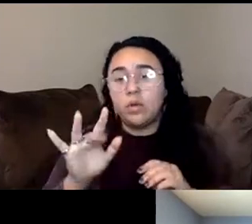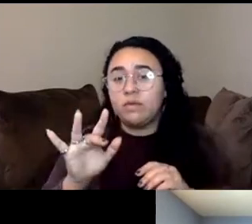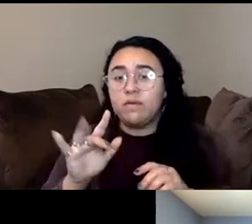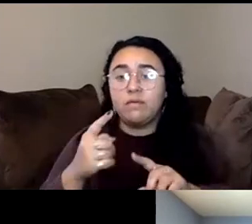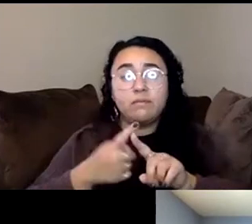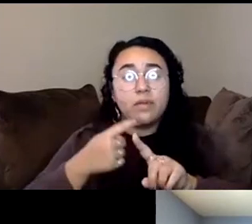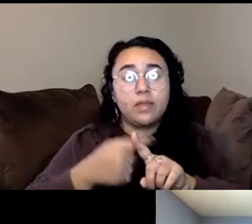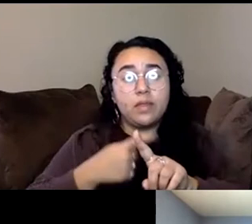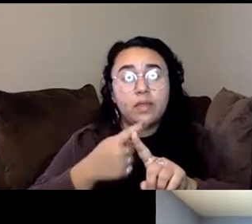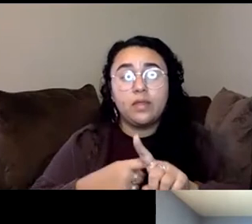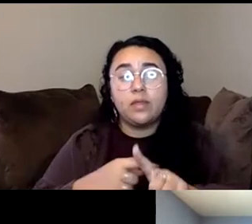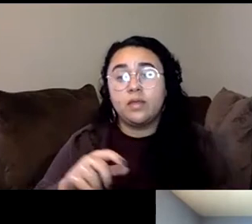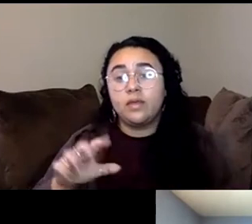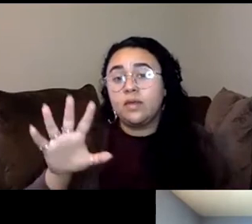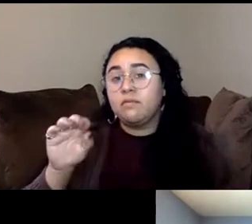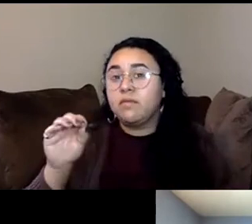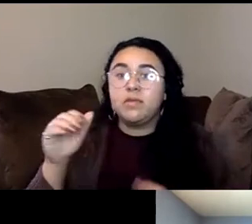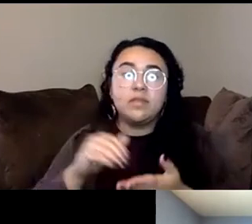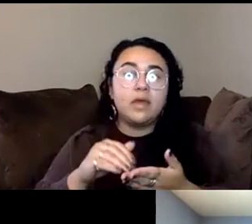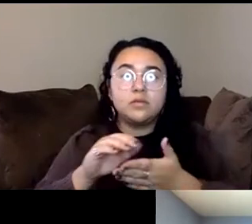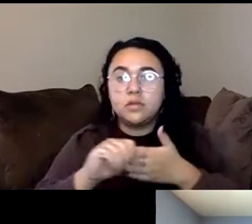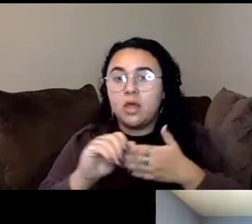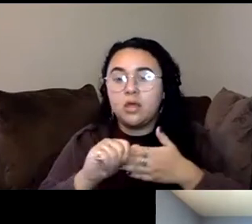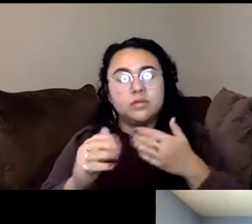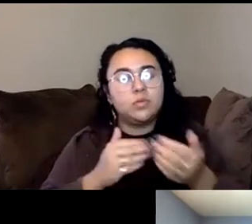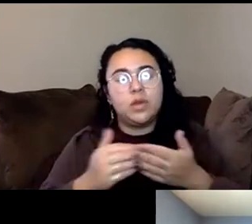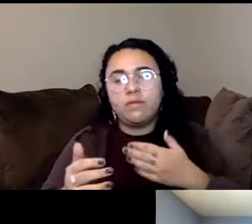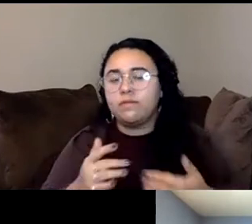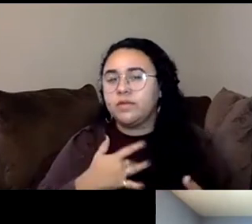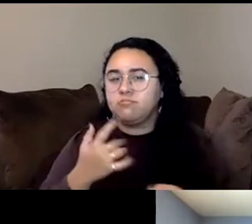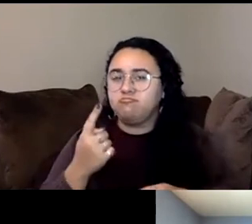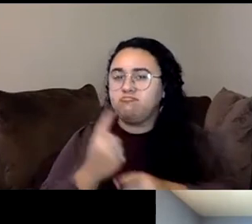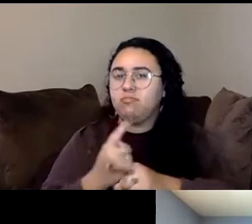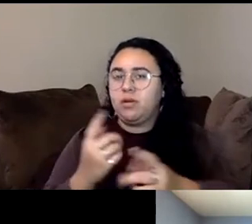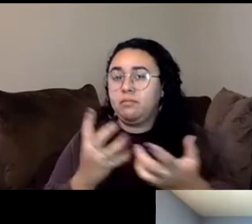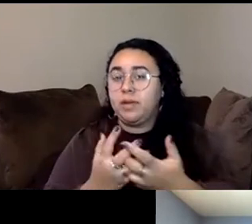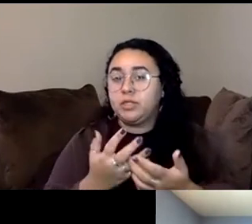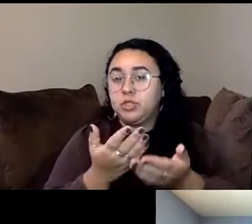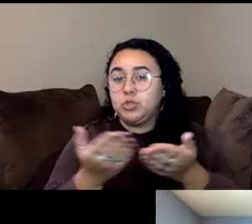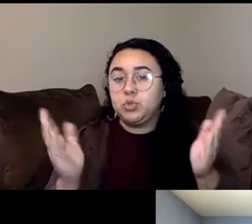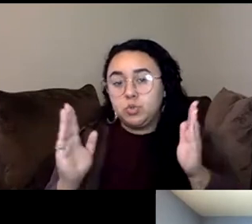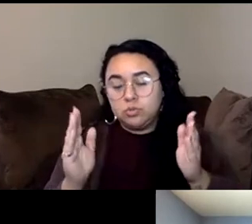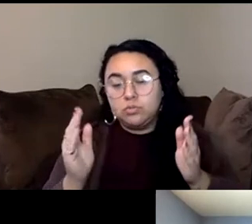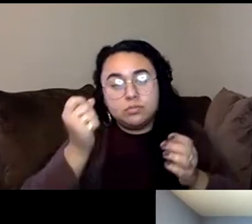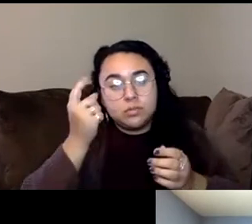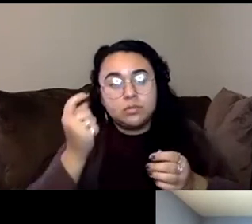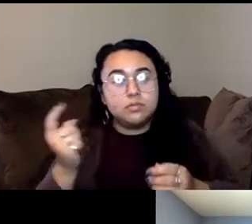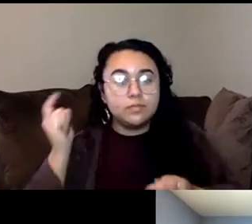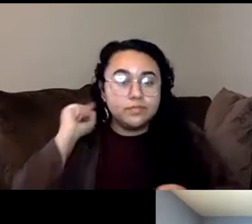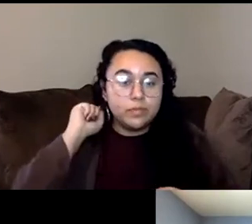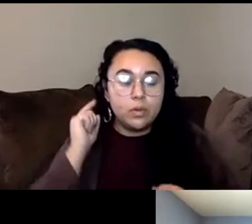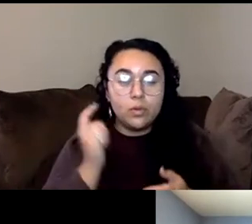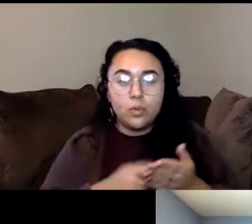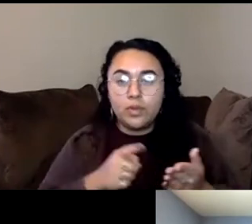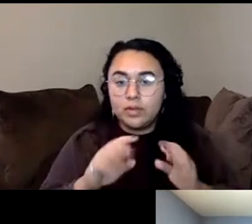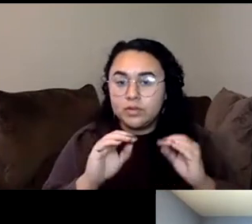be $50,000, right? It could, whatever feels right for you. But also, keeping in mind, like, what this organization